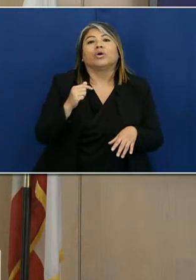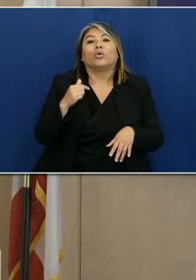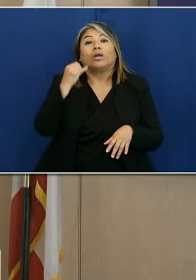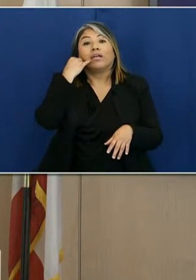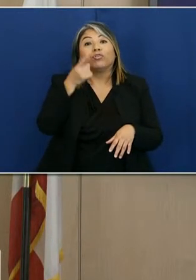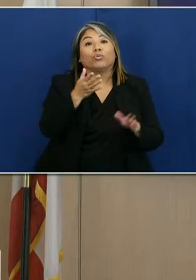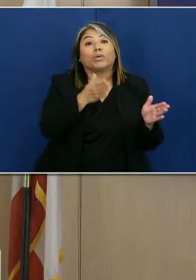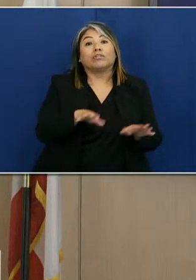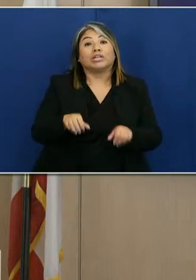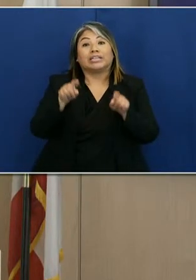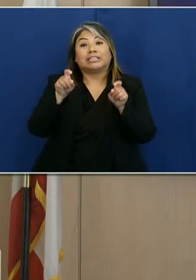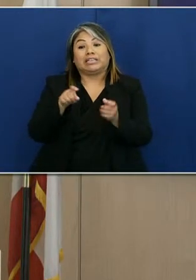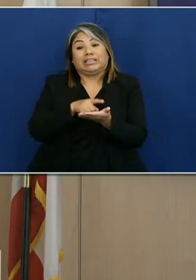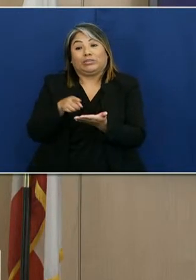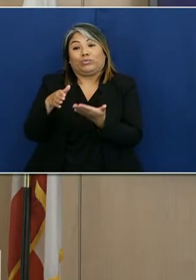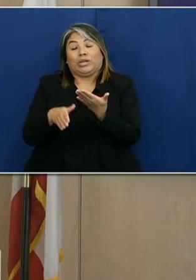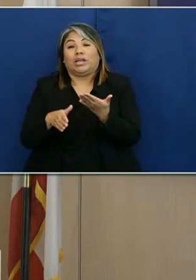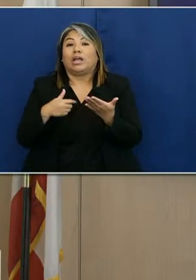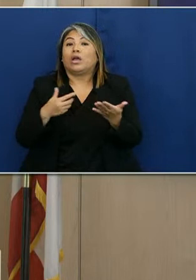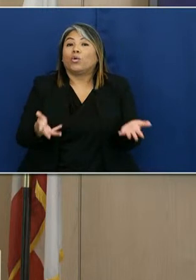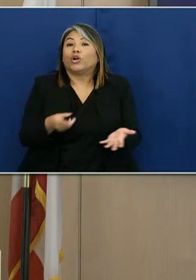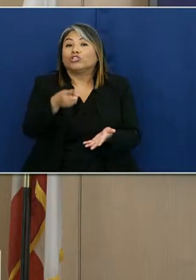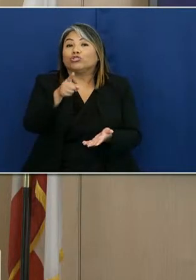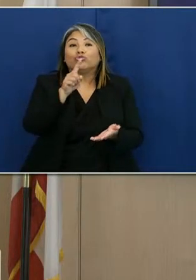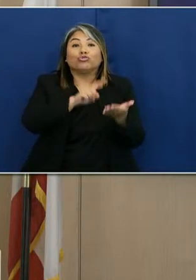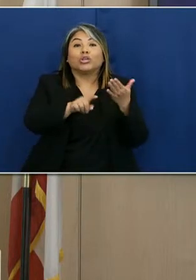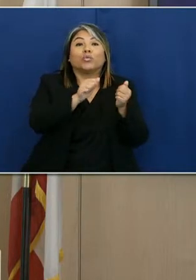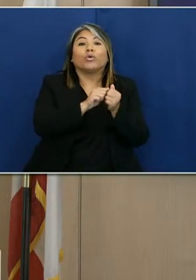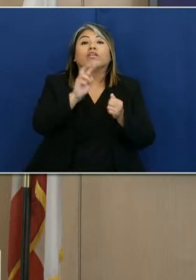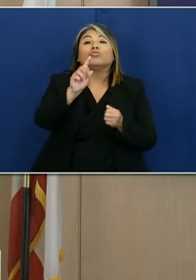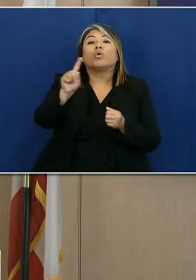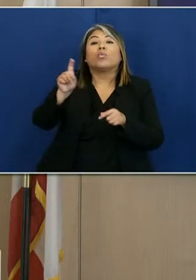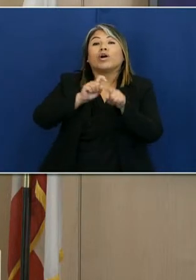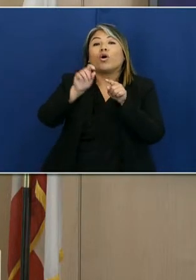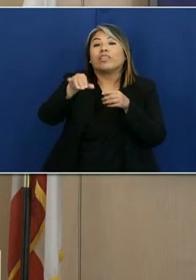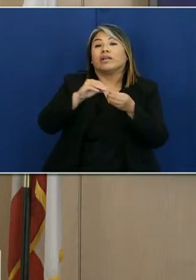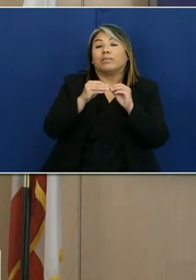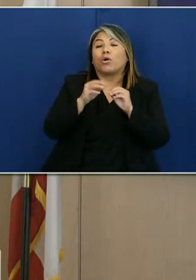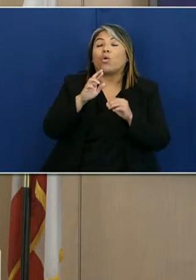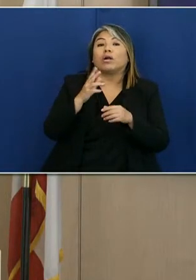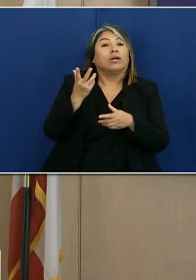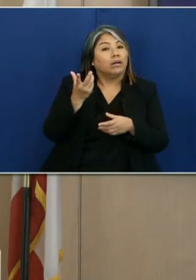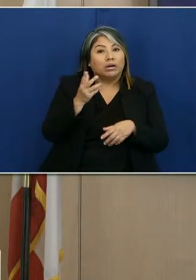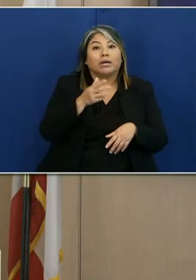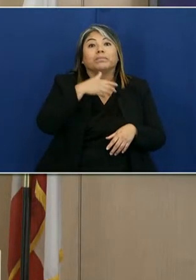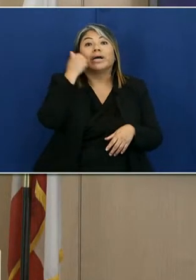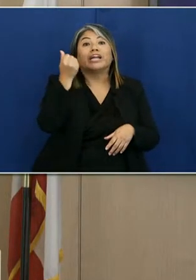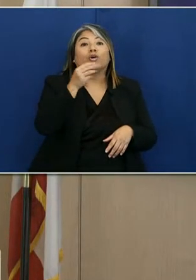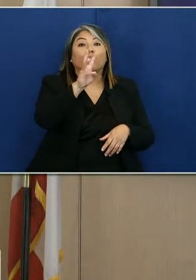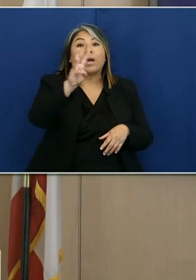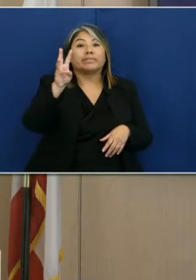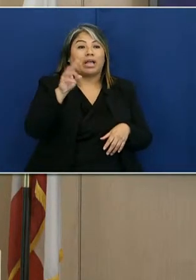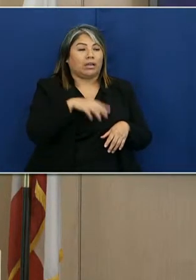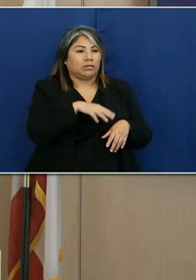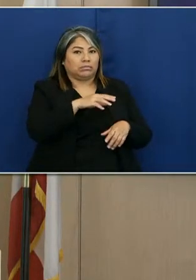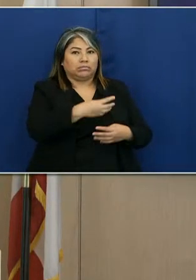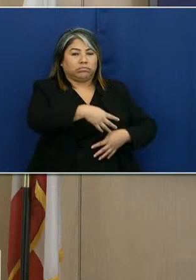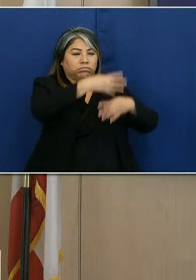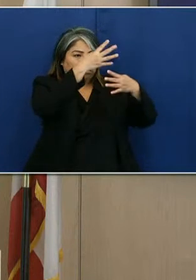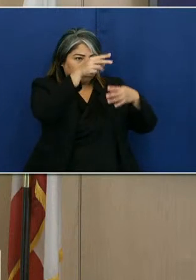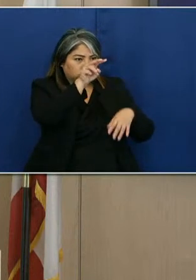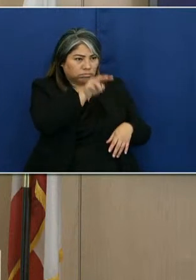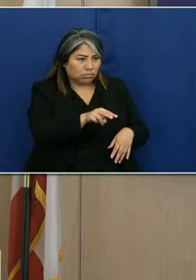test this weekend, we would encourage you to check with 211, call 211, or better yet, get on their website, and there will be